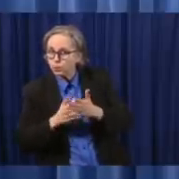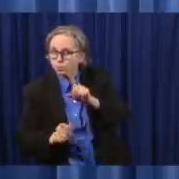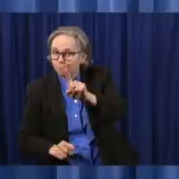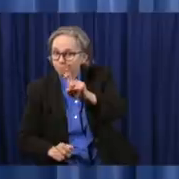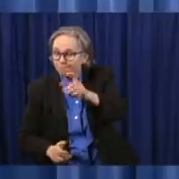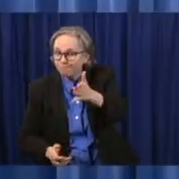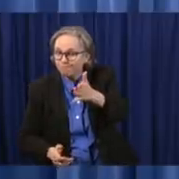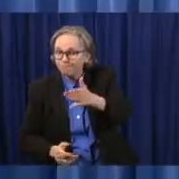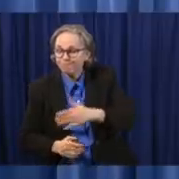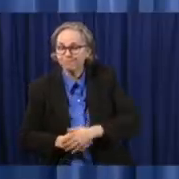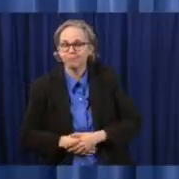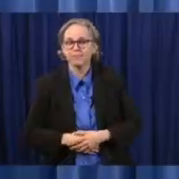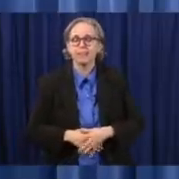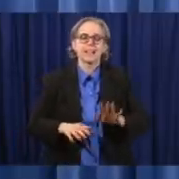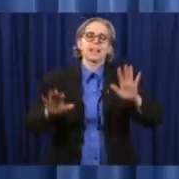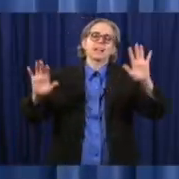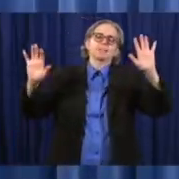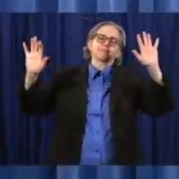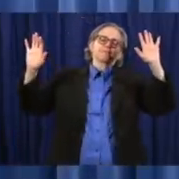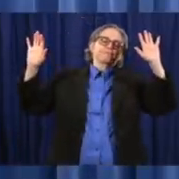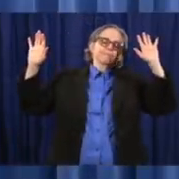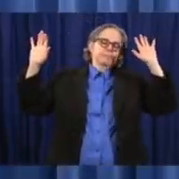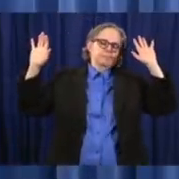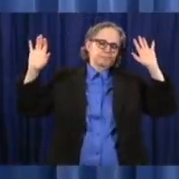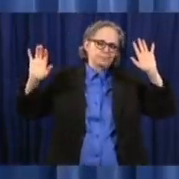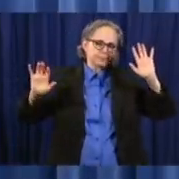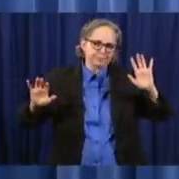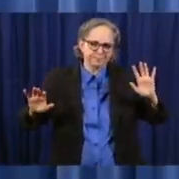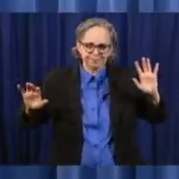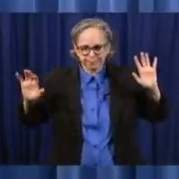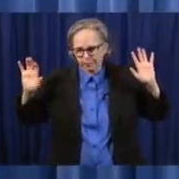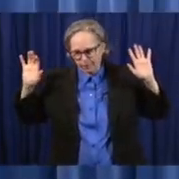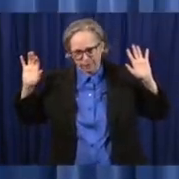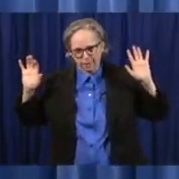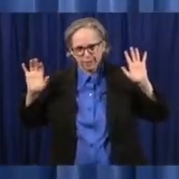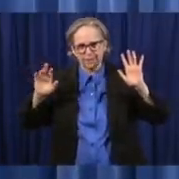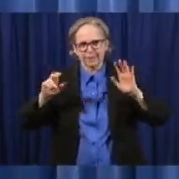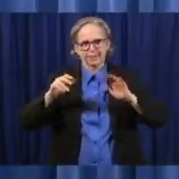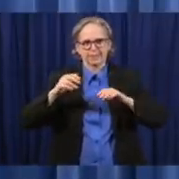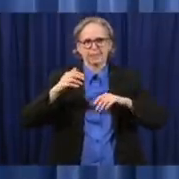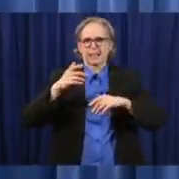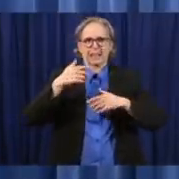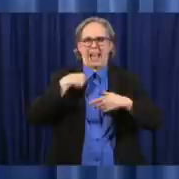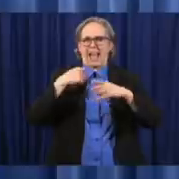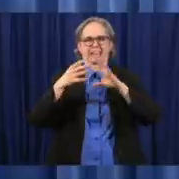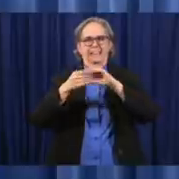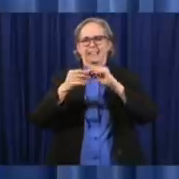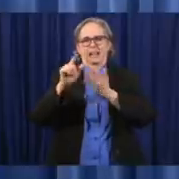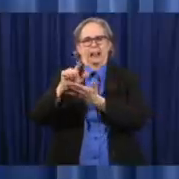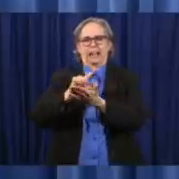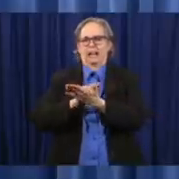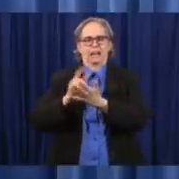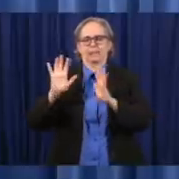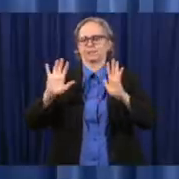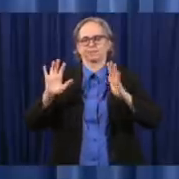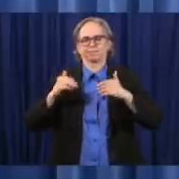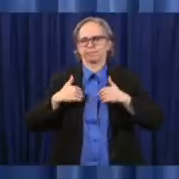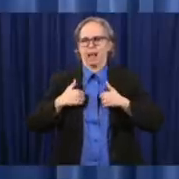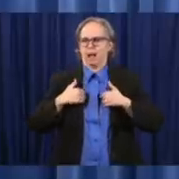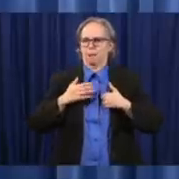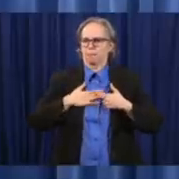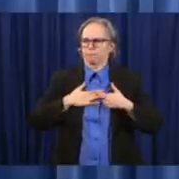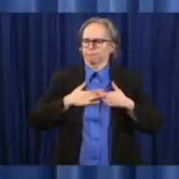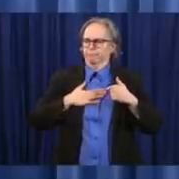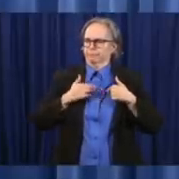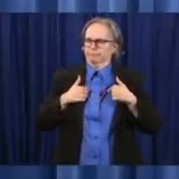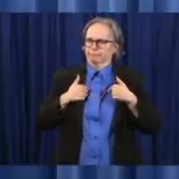Well, I don't know about the legal side of it. I would be talking about something